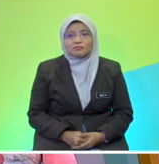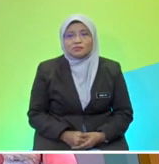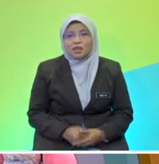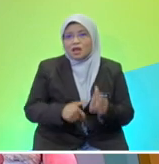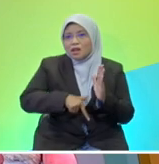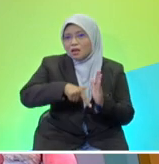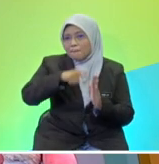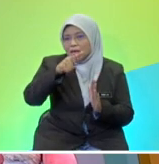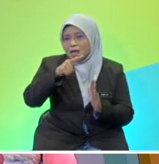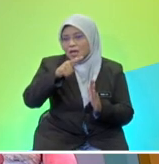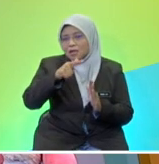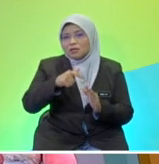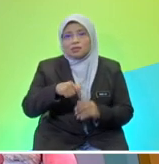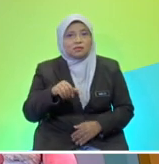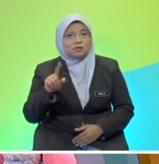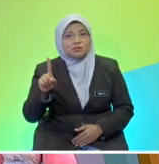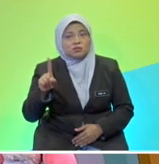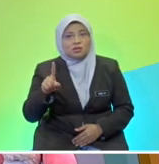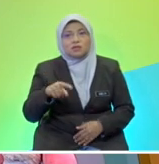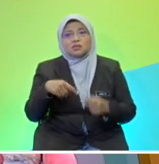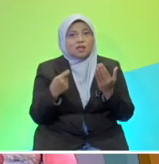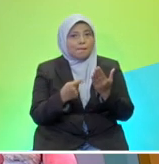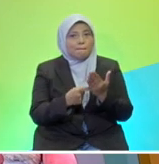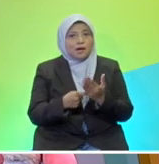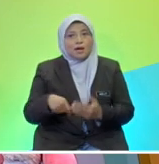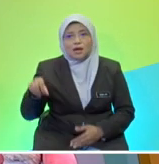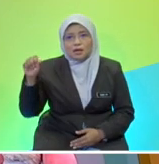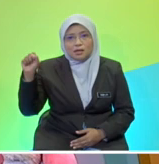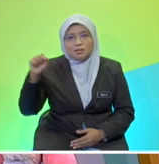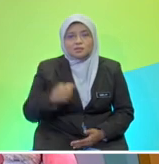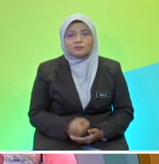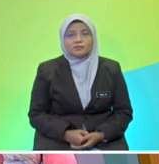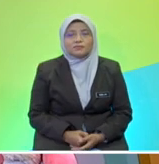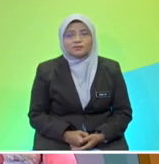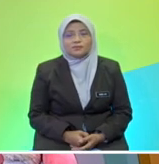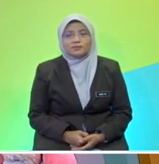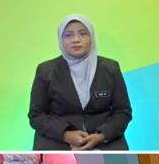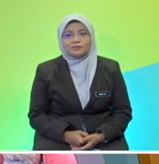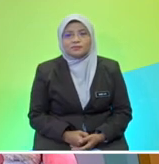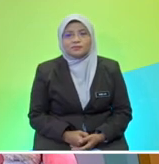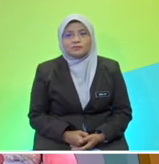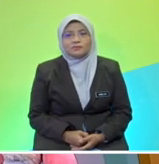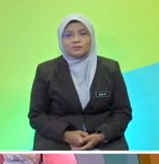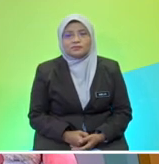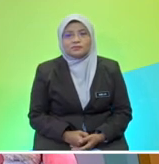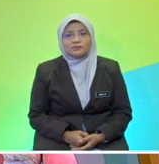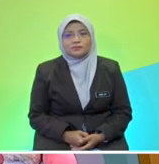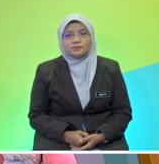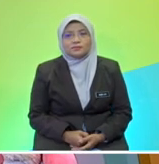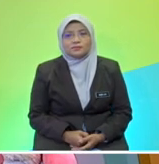so it carries an S at the back of the word. So it's in an okay, good. All right, can we